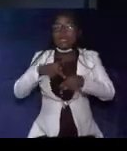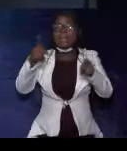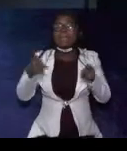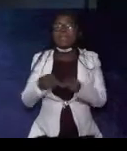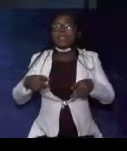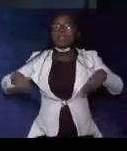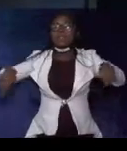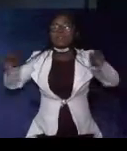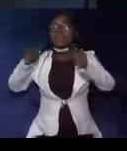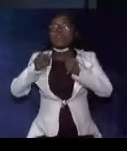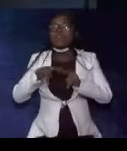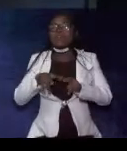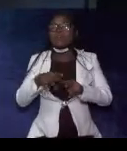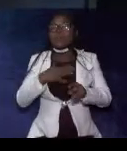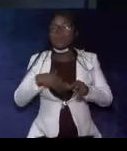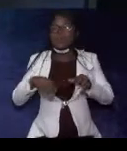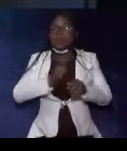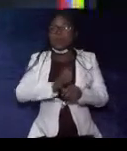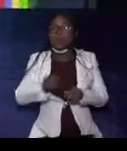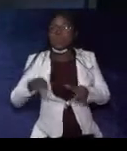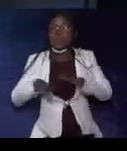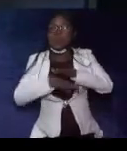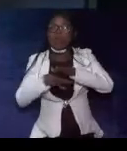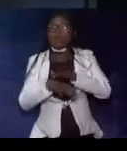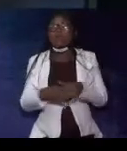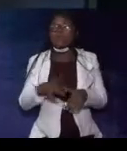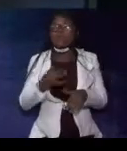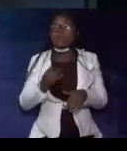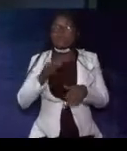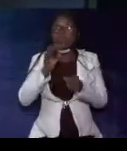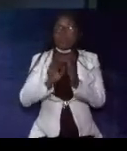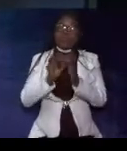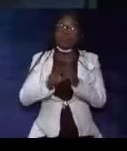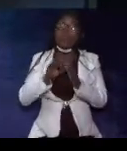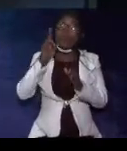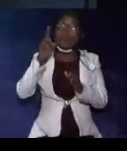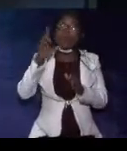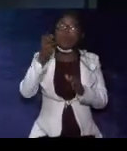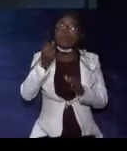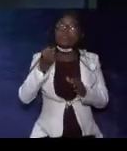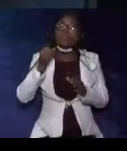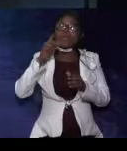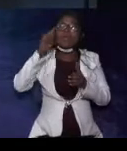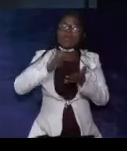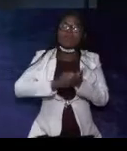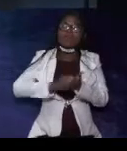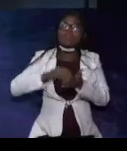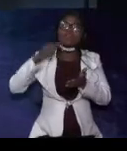value and name it according to the place value, as you will say. So our updated order of counting is